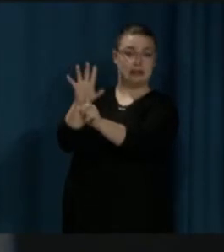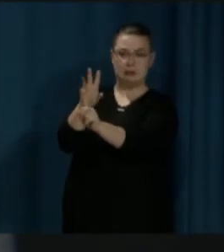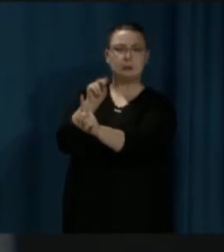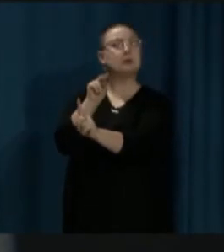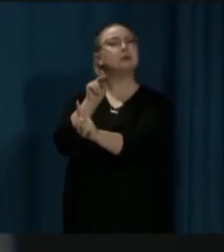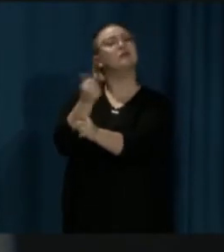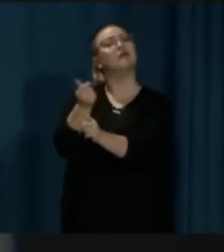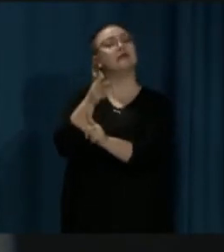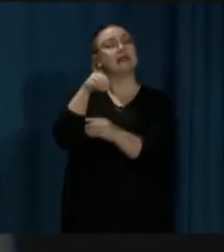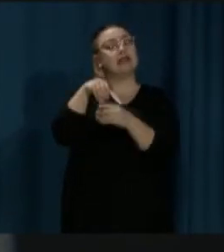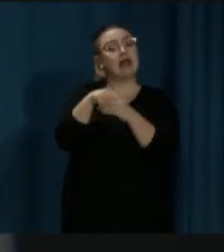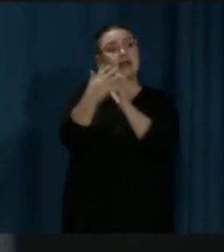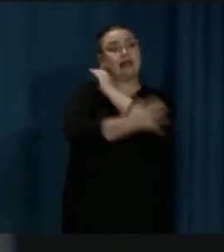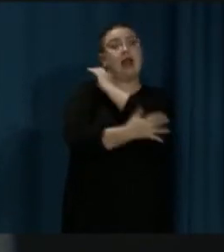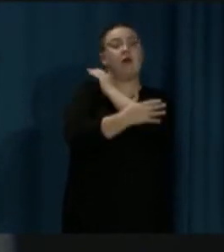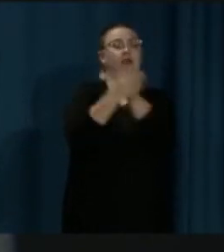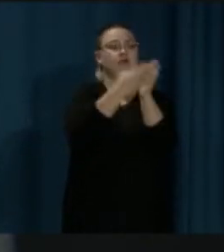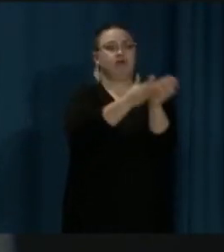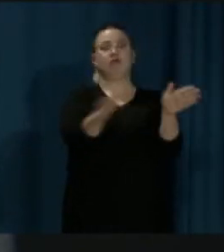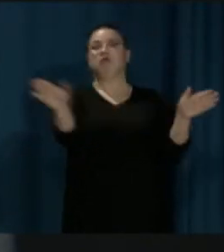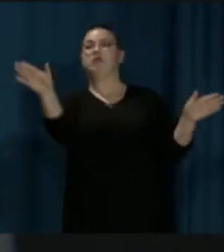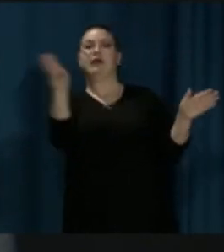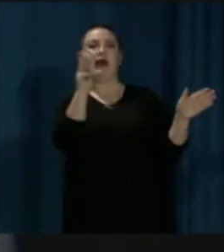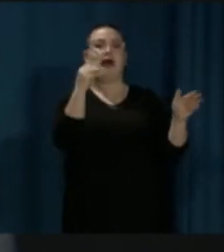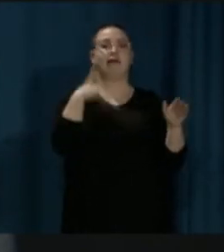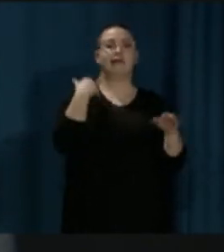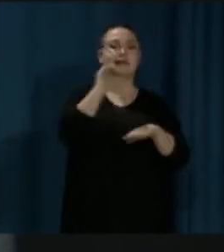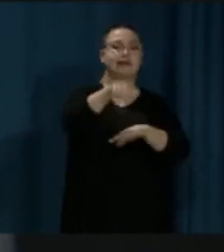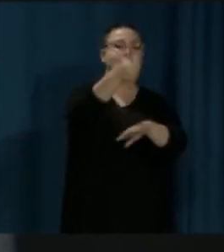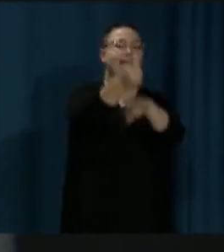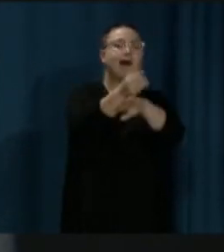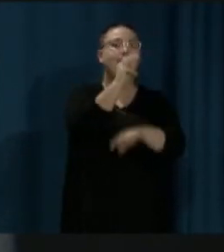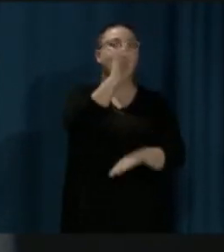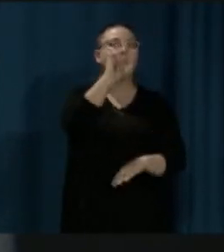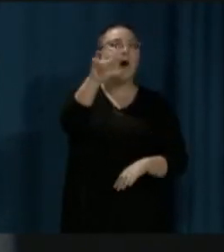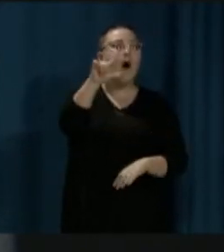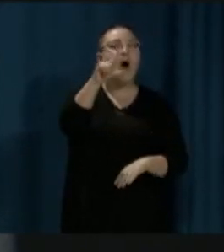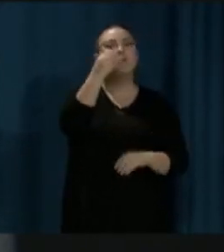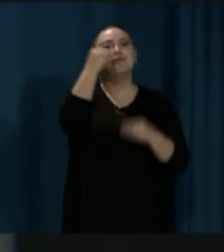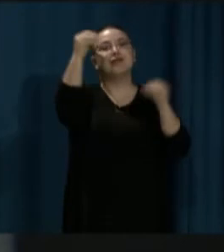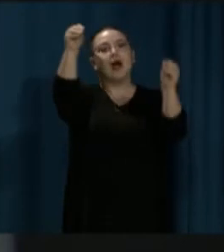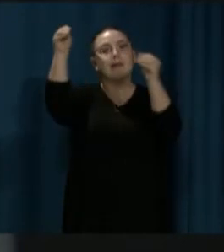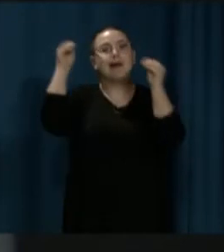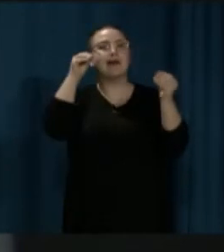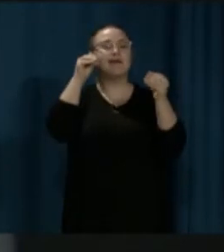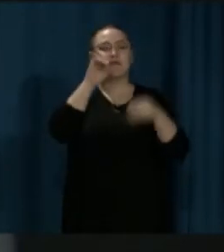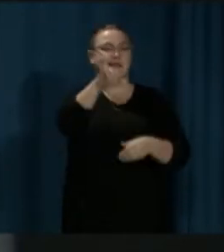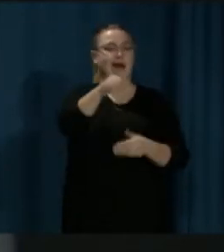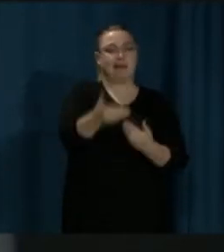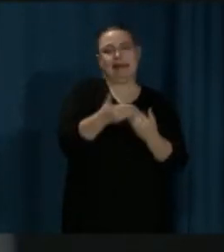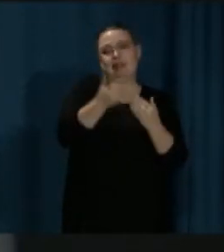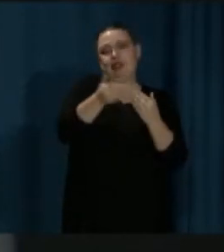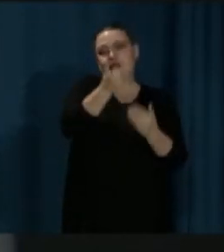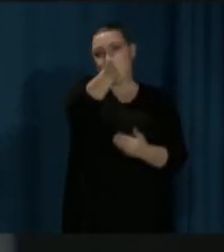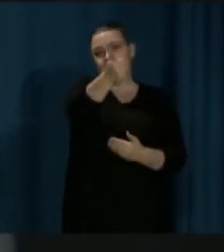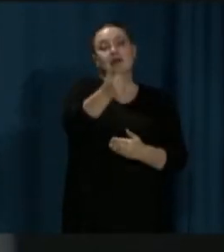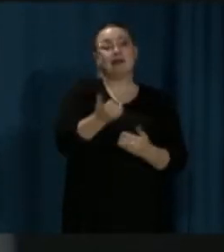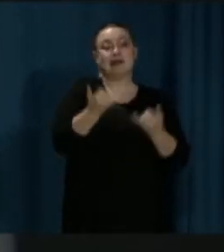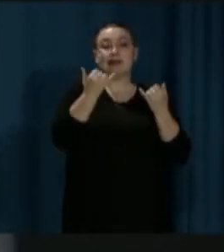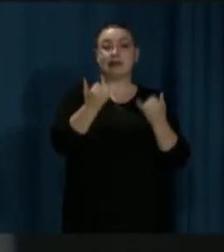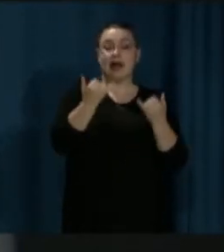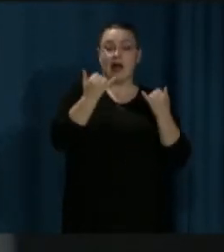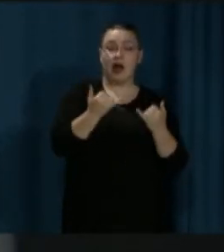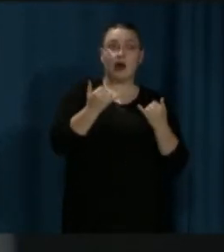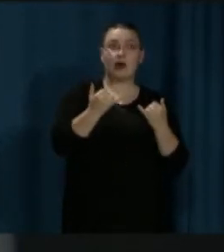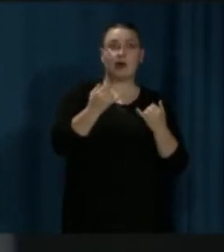to be in your county. They were putting them in malls to encourage voting. And now there have been some things that, I mean,